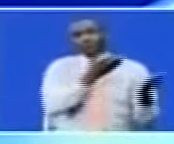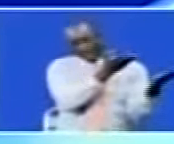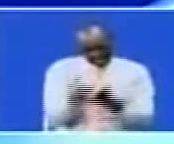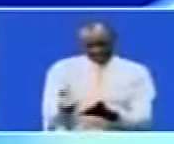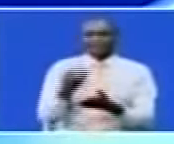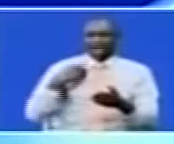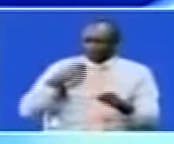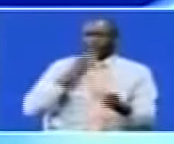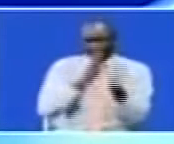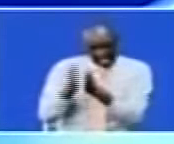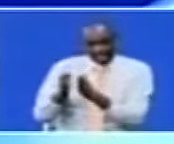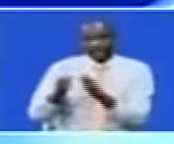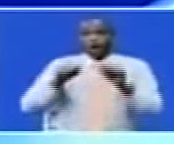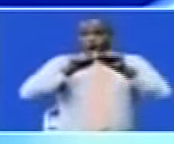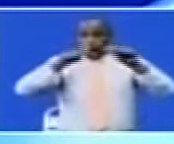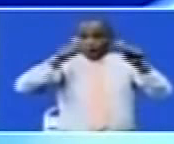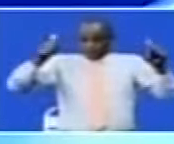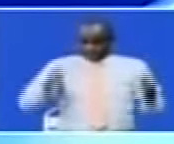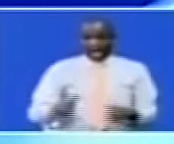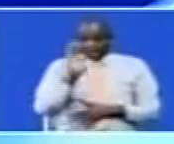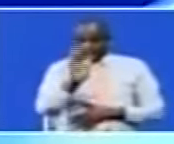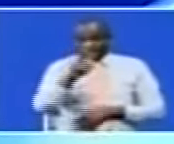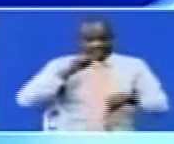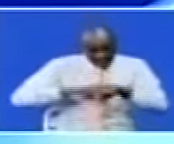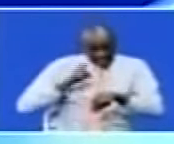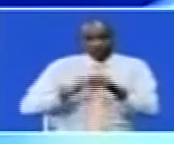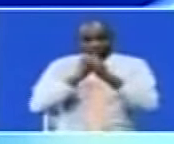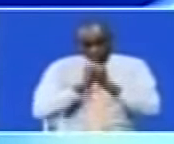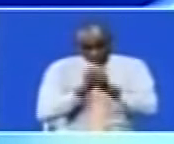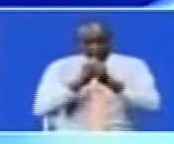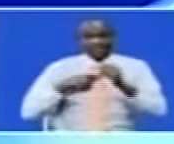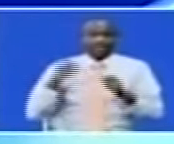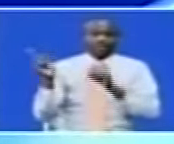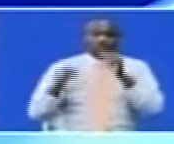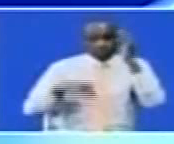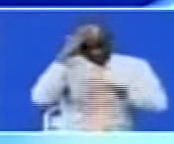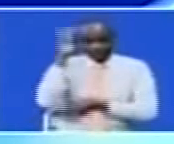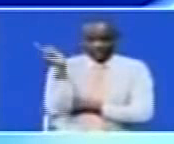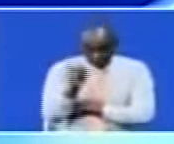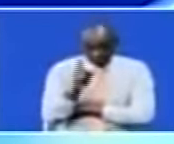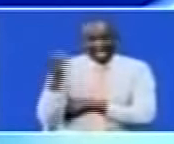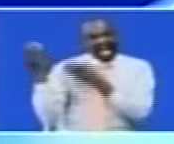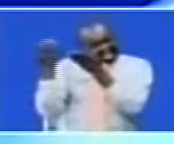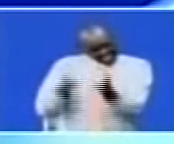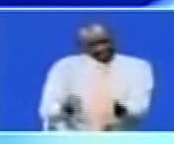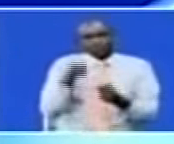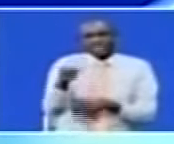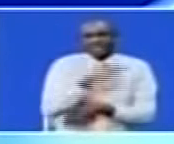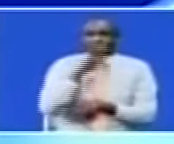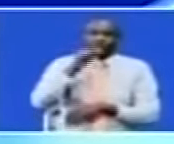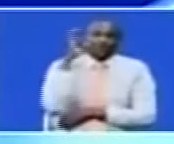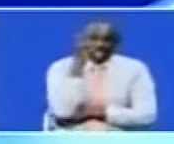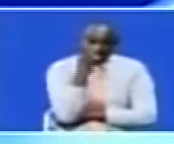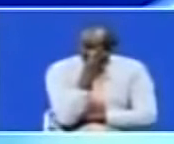gear. The altar that will be used by the Pope to conduct Mass at the University of Nairobi grounds arrived in Nairobi this evening from